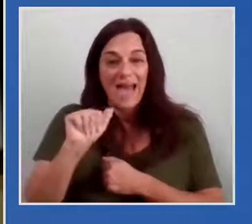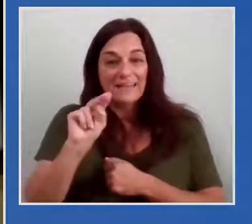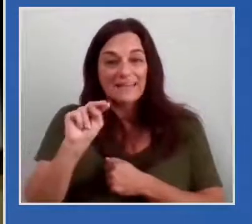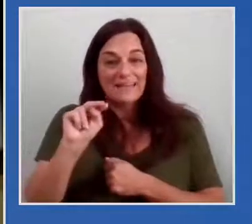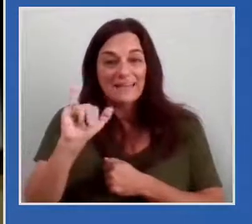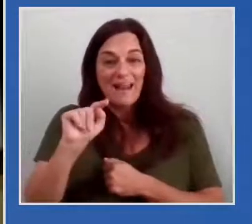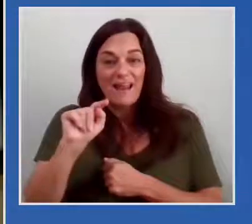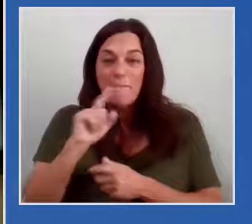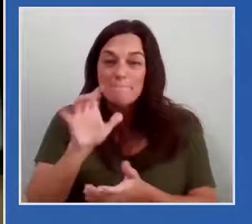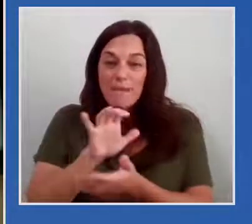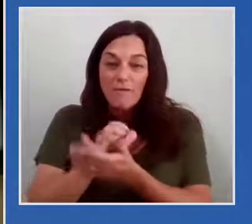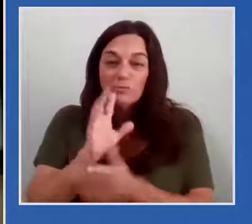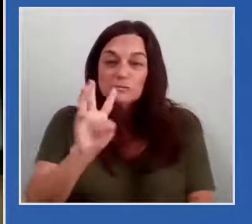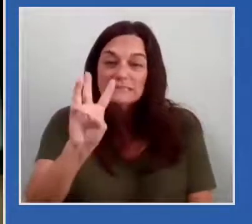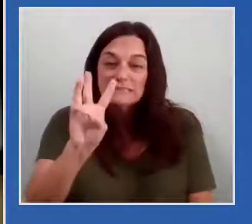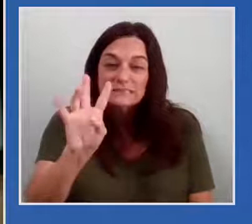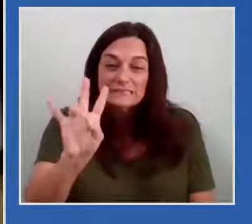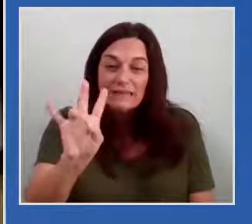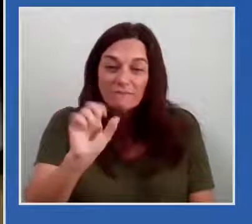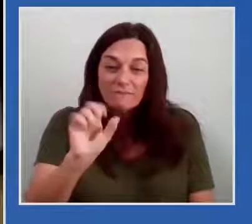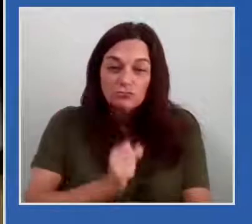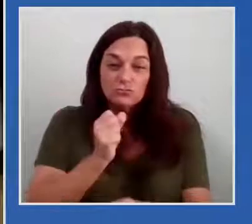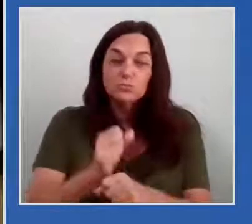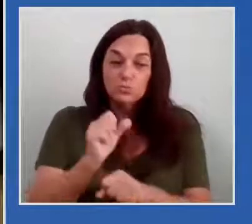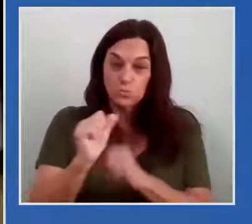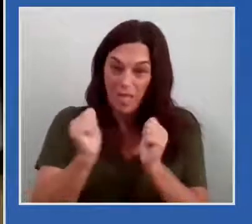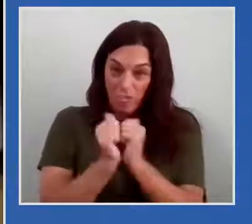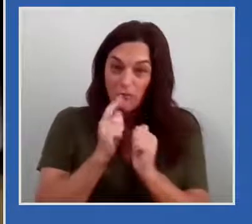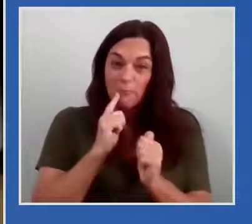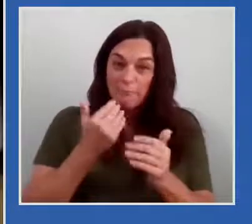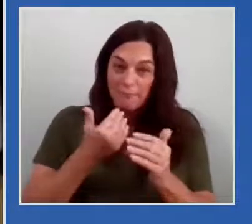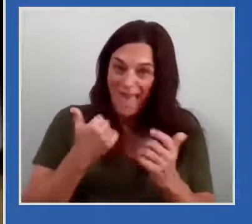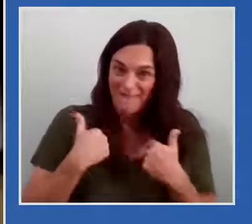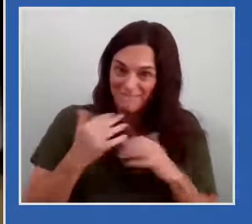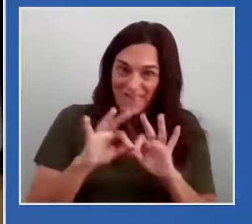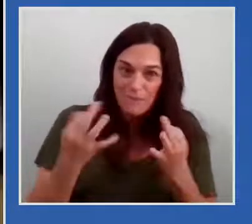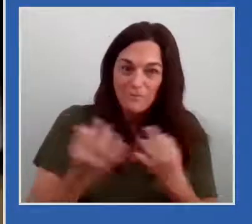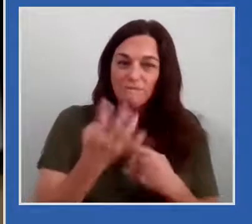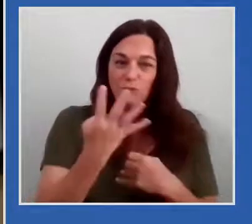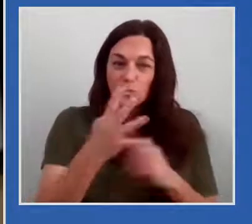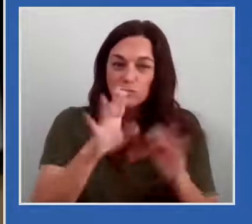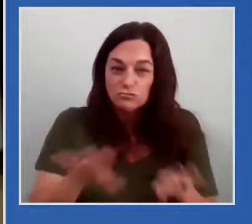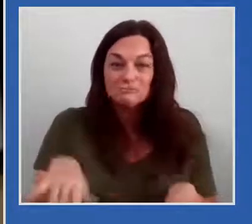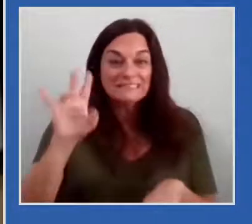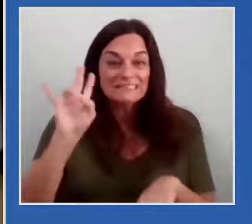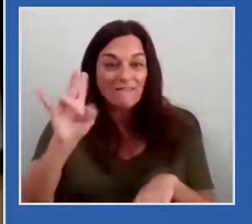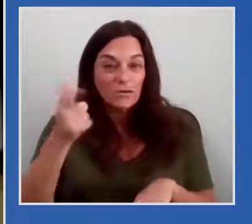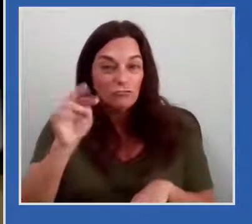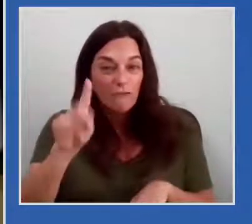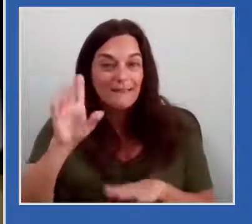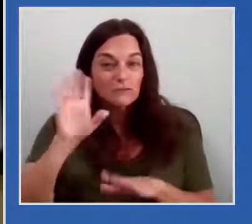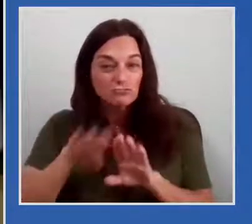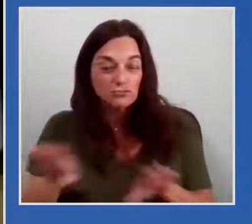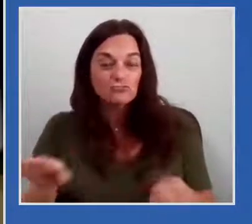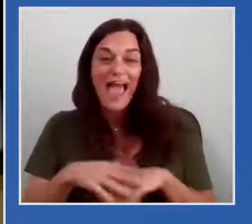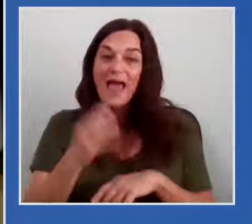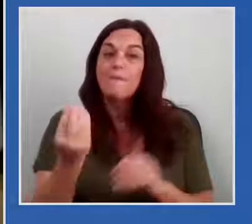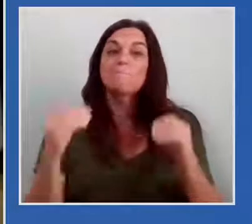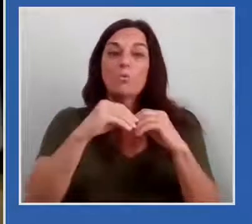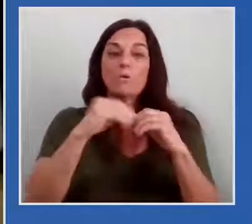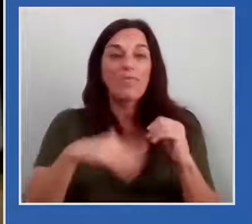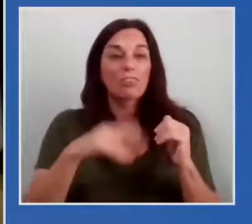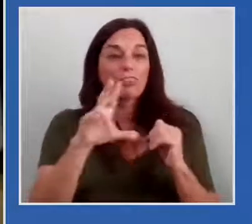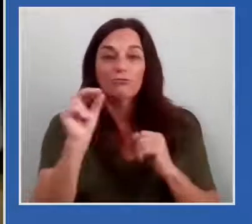years. Together they built a family, 4 children, 7 grandchildren. And more than 30 years, he's made